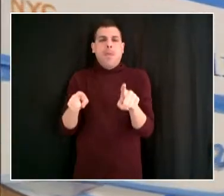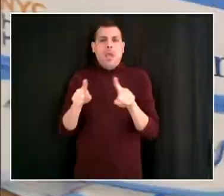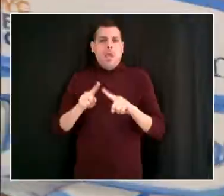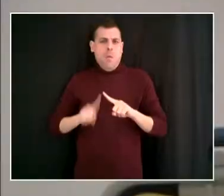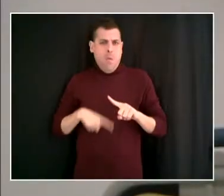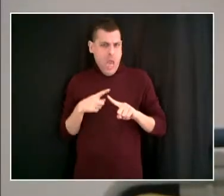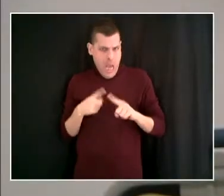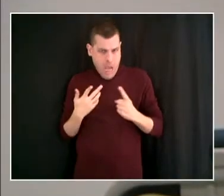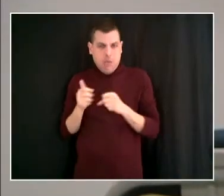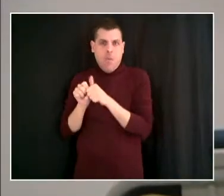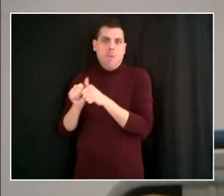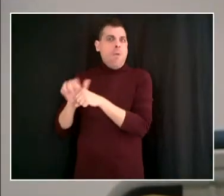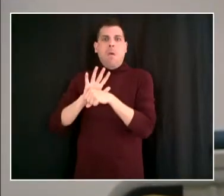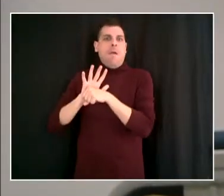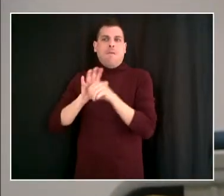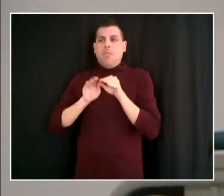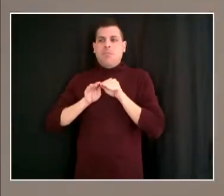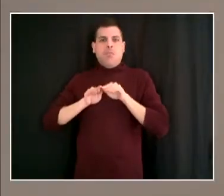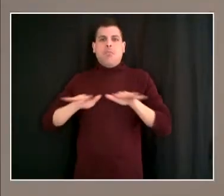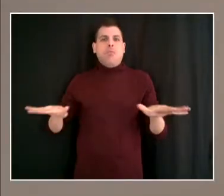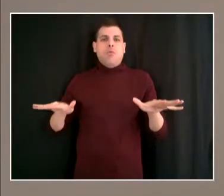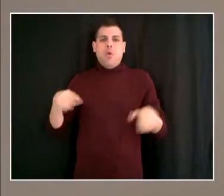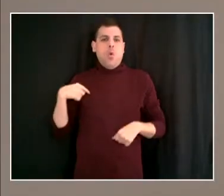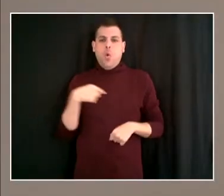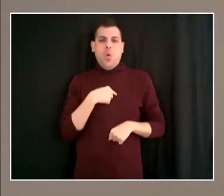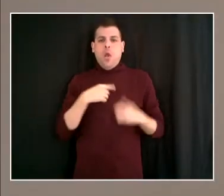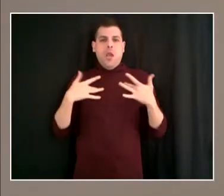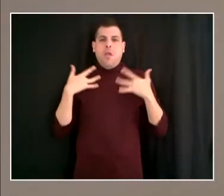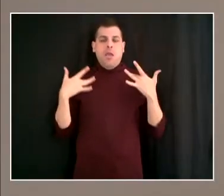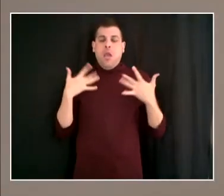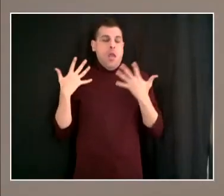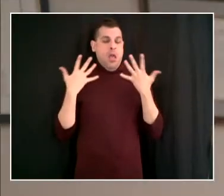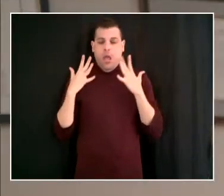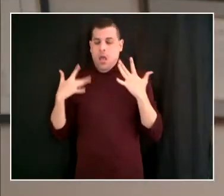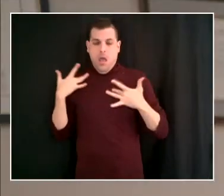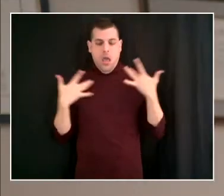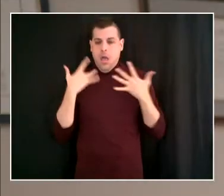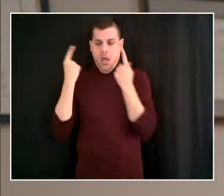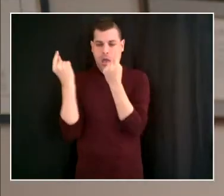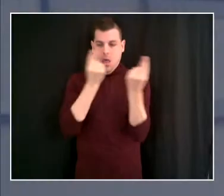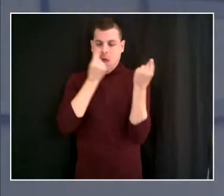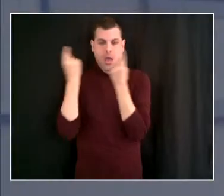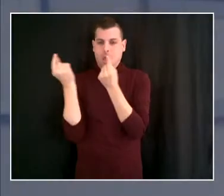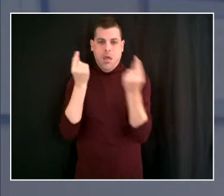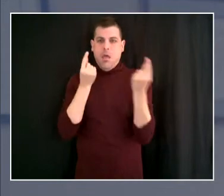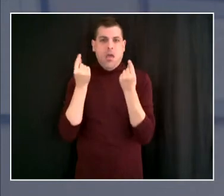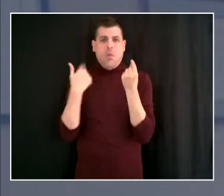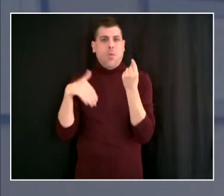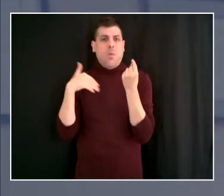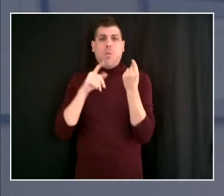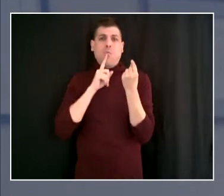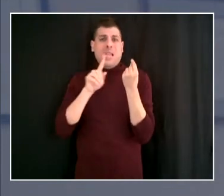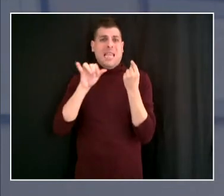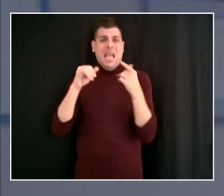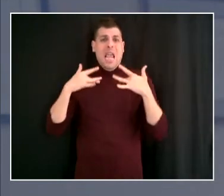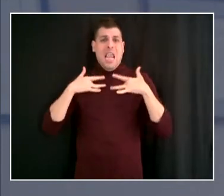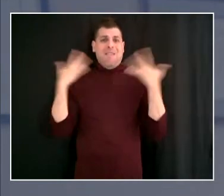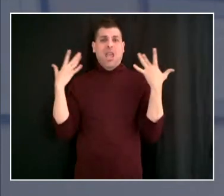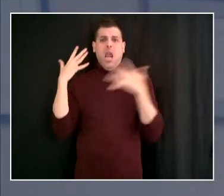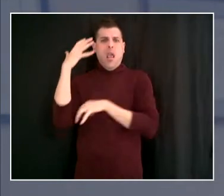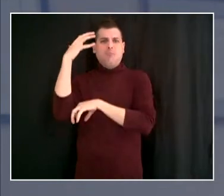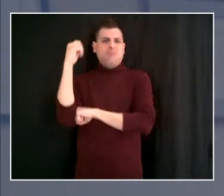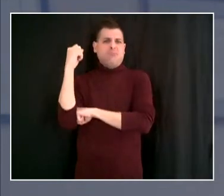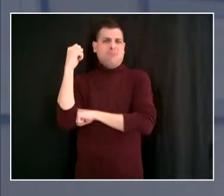by running into the fire during the most unprecedented event in probably world history. Today, we are so much